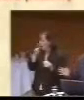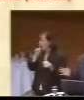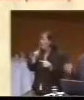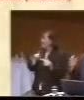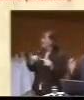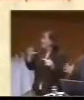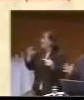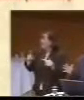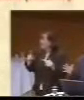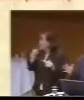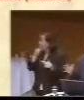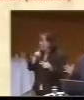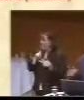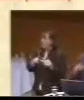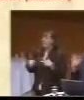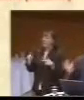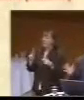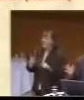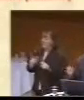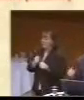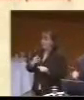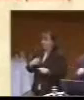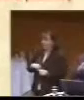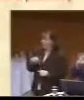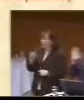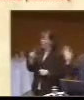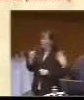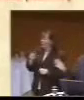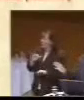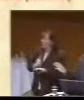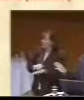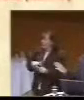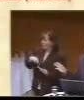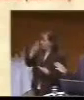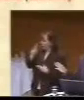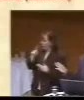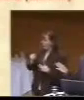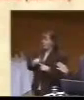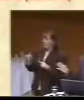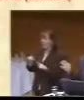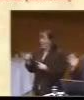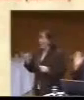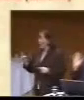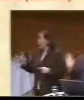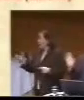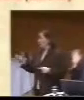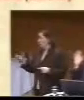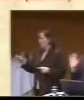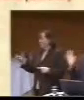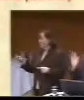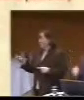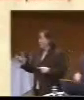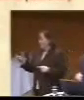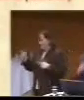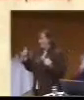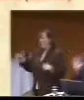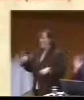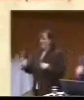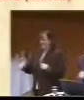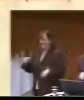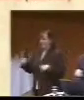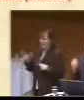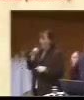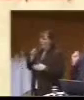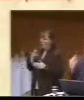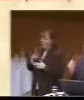Kids with organic-based learning disabilities clearly count. But what about all the others? Okay? So big issues on who